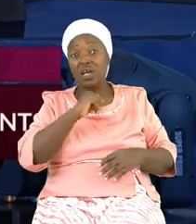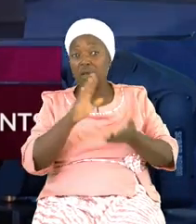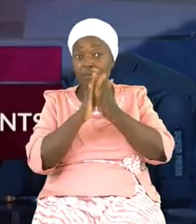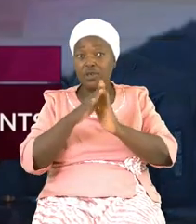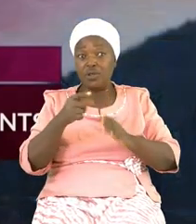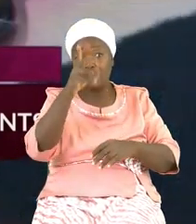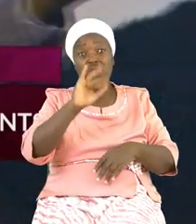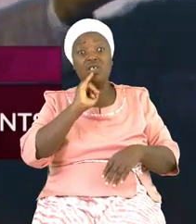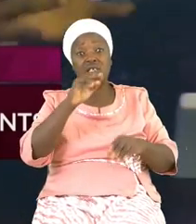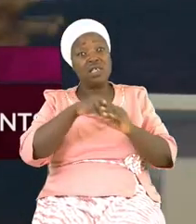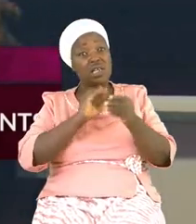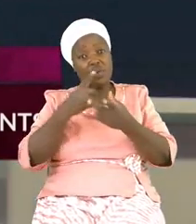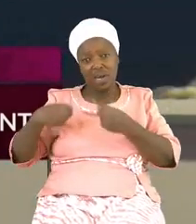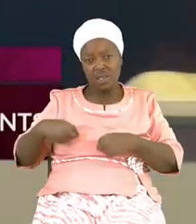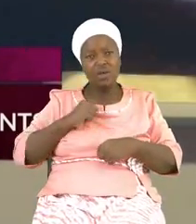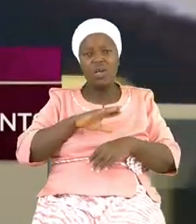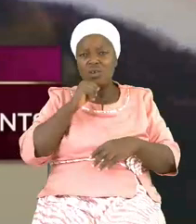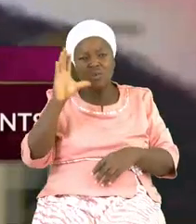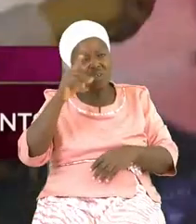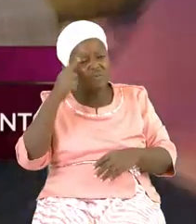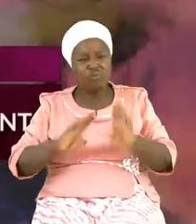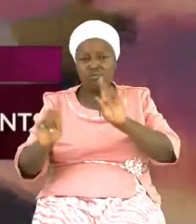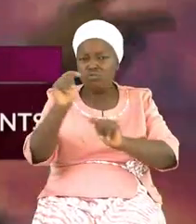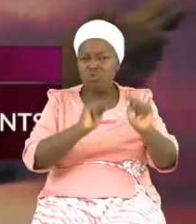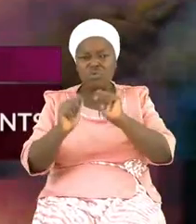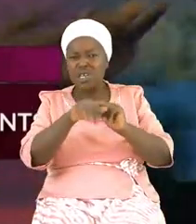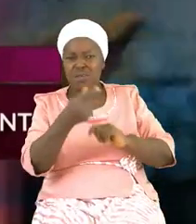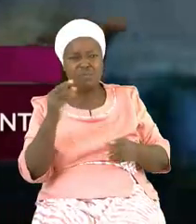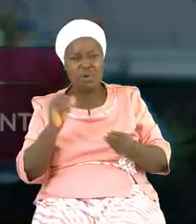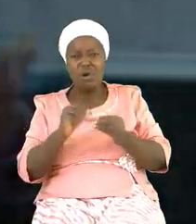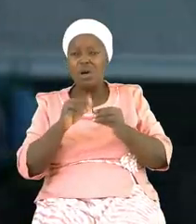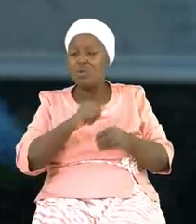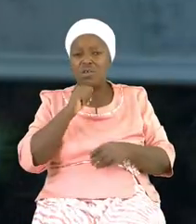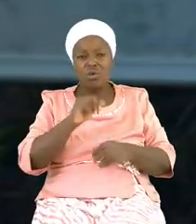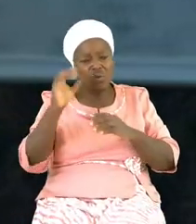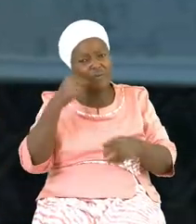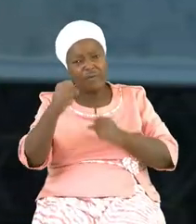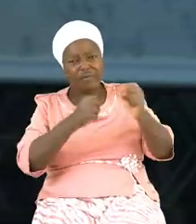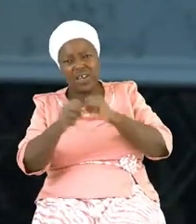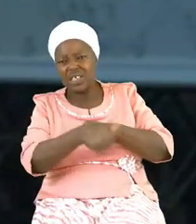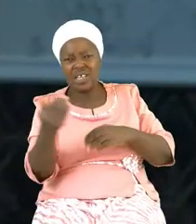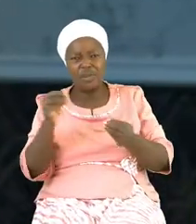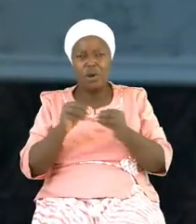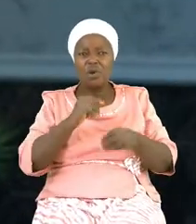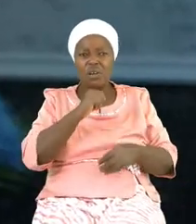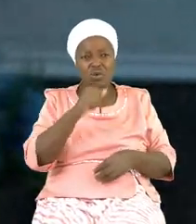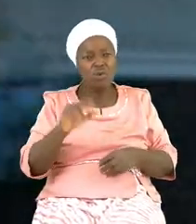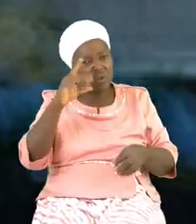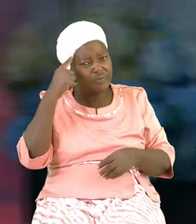heart, we're not looking for trouble anymore. And we're not looking for fight anymore. We're not looking for somebody